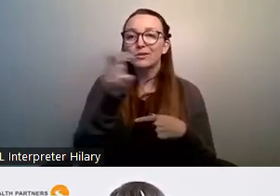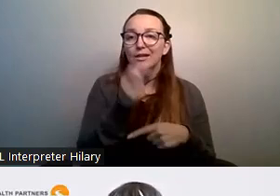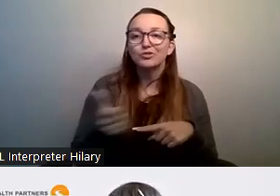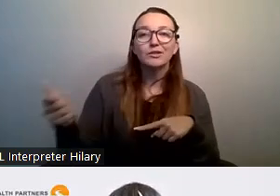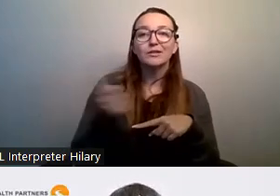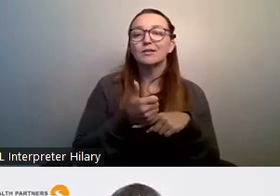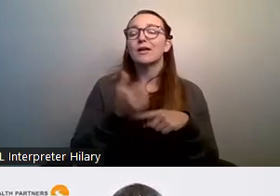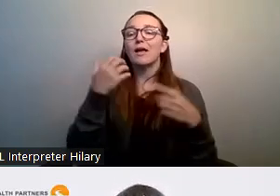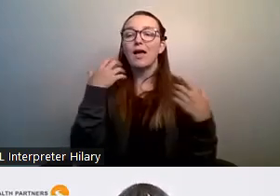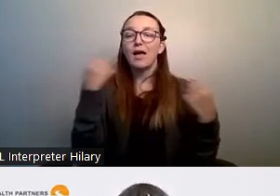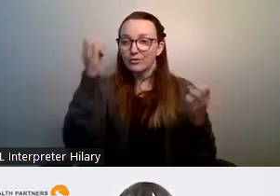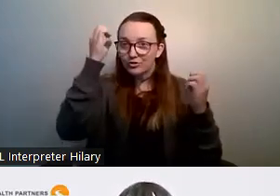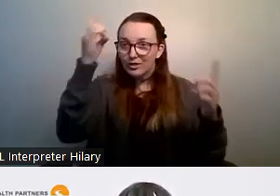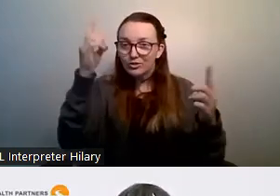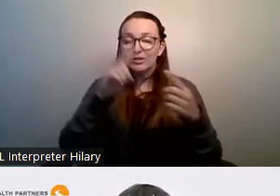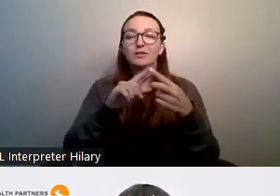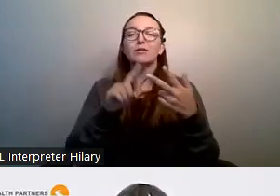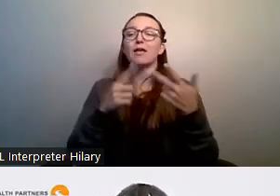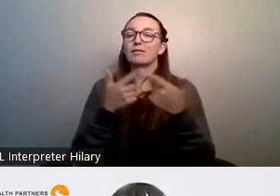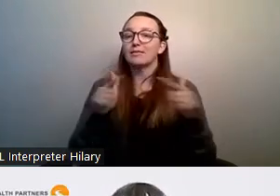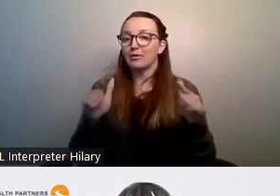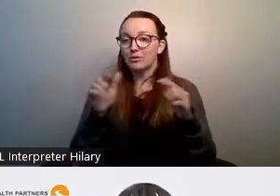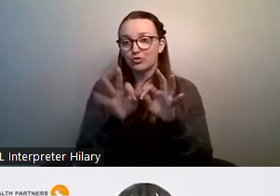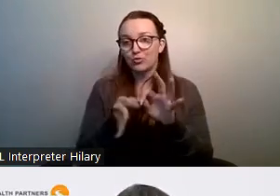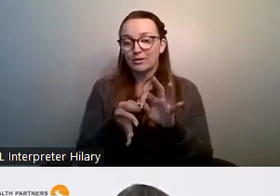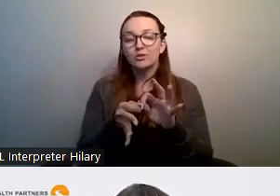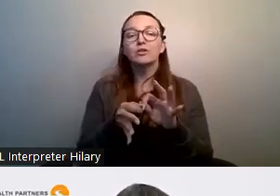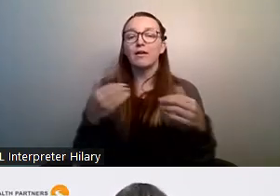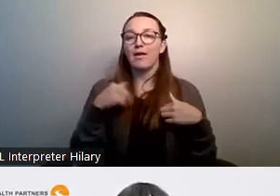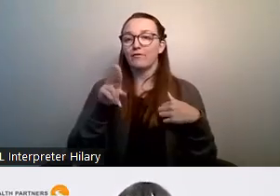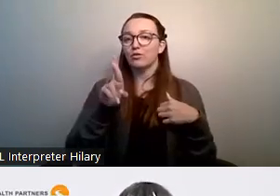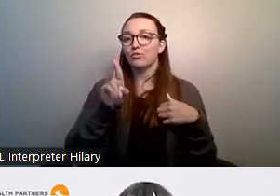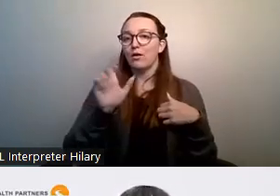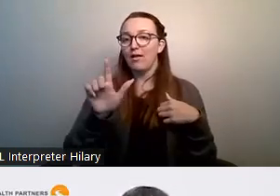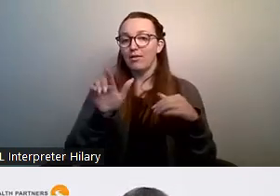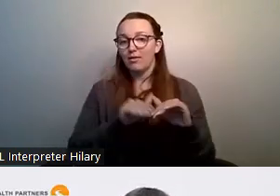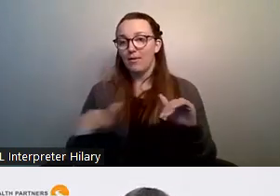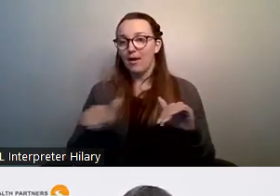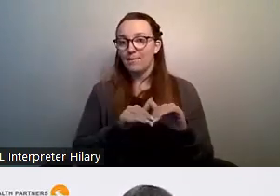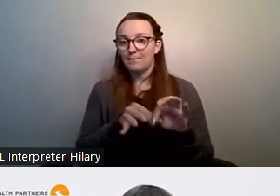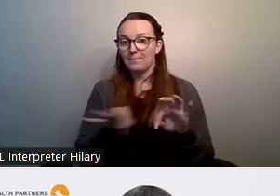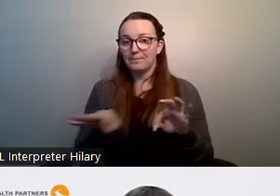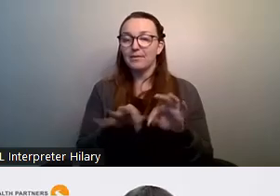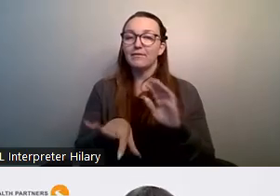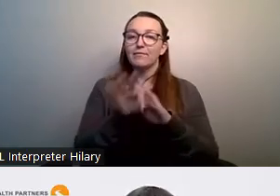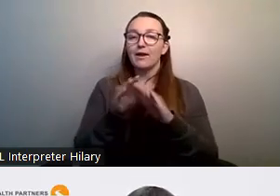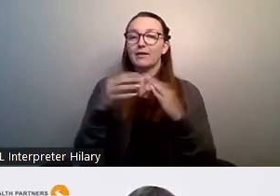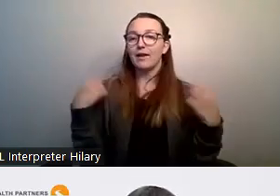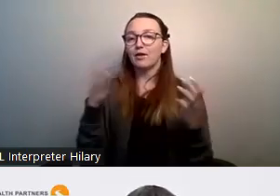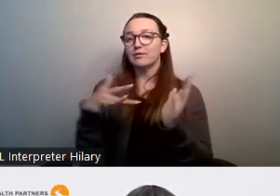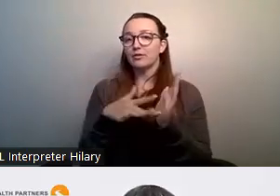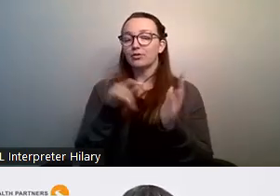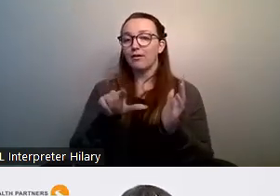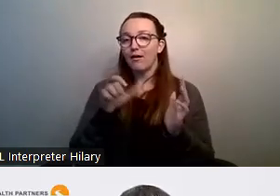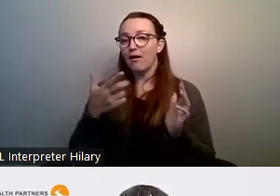education, and language interpretation. And there's a URL on the bottom of the slide, findahealthcenter.gov, that'll help you